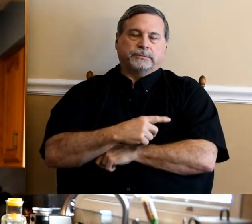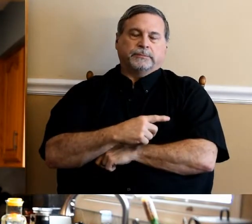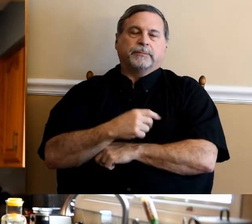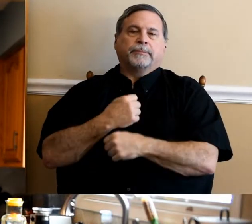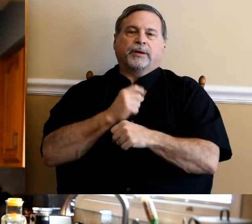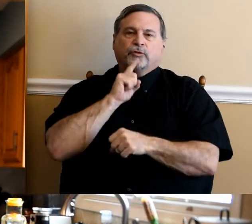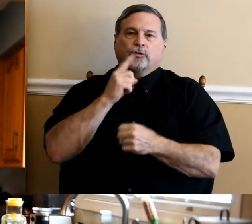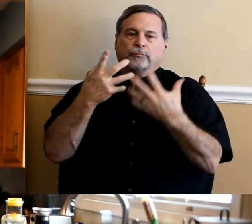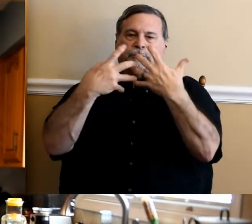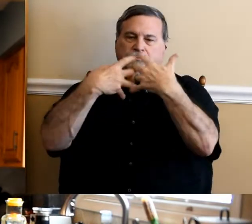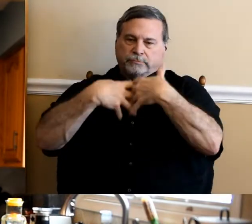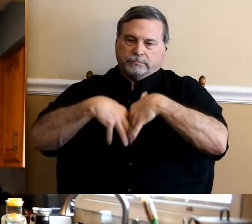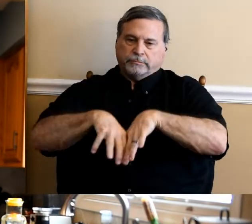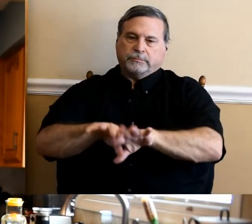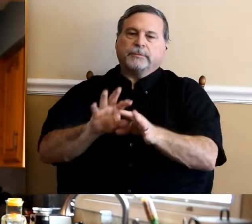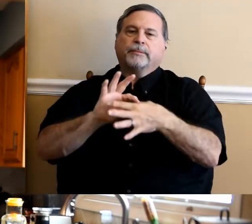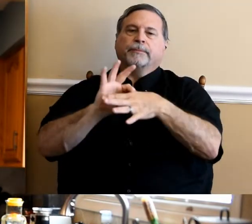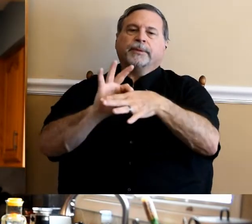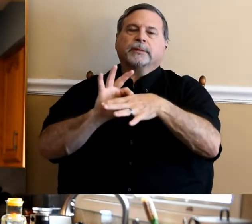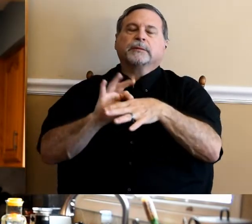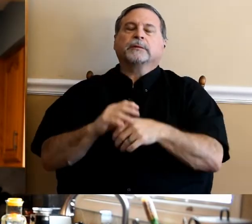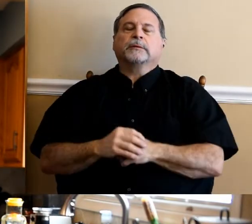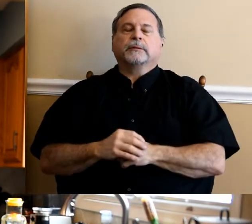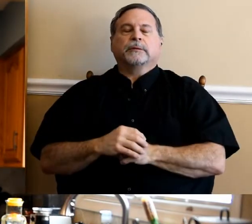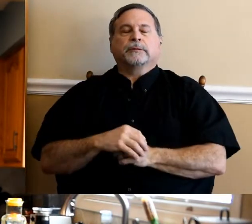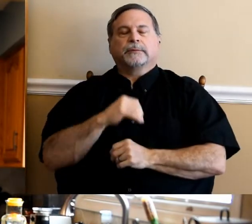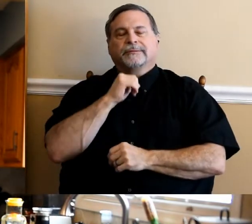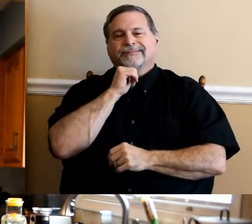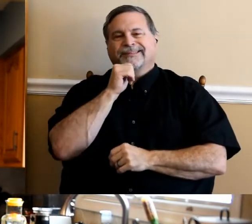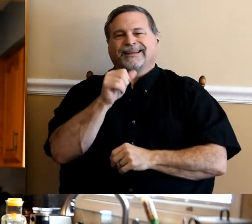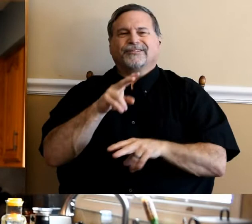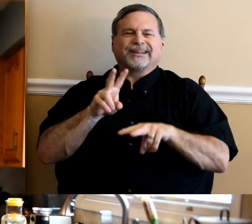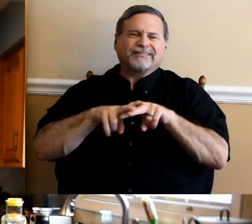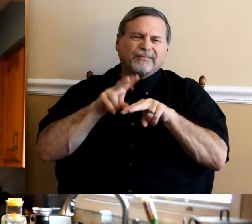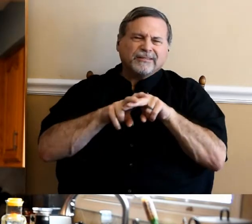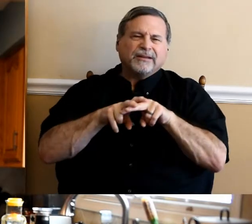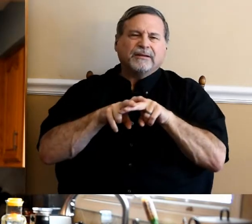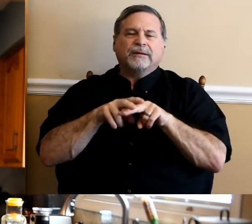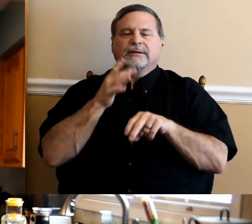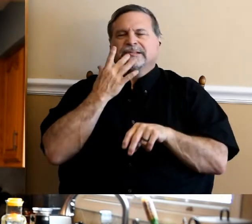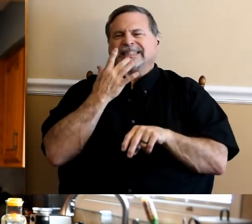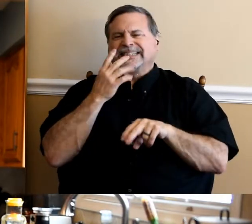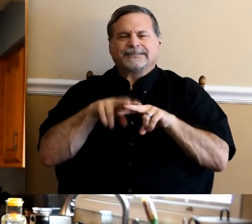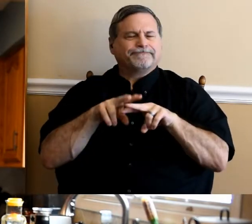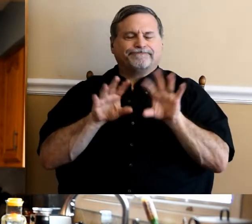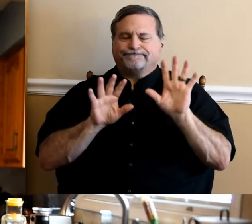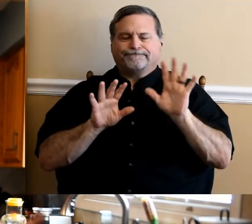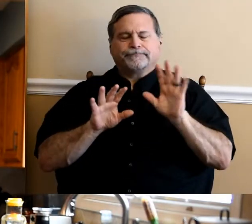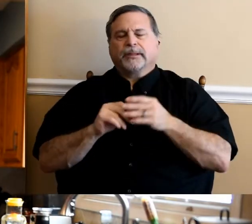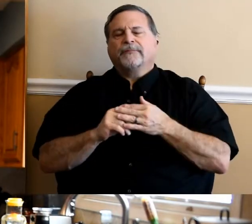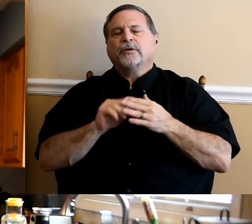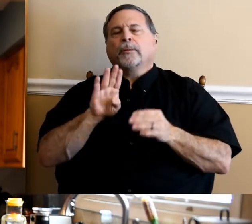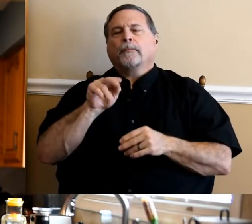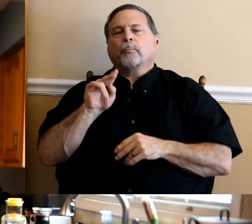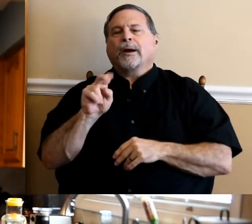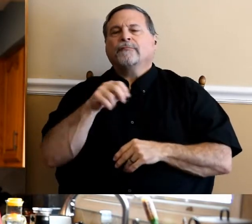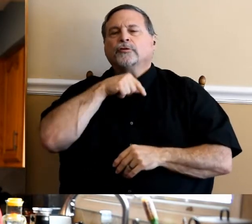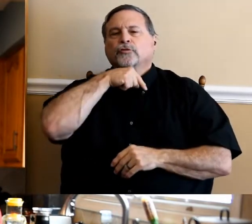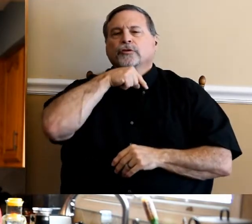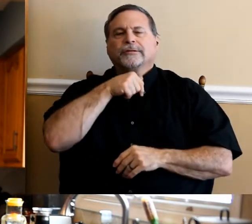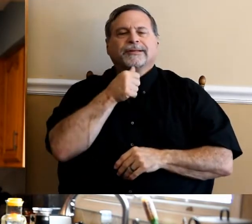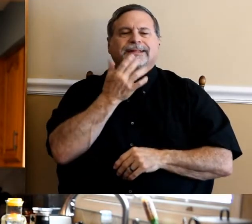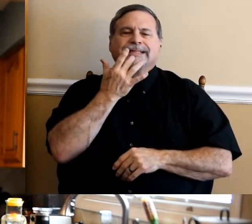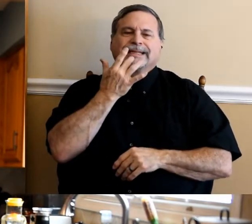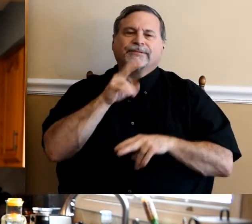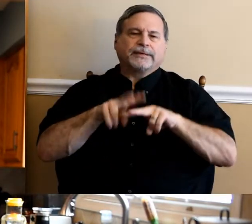all those spices and stuff are getting into the meat. Now, it shouldn't be too salty, even though you have salt in it. Anytime you've ever done a brine for a turkey,